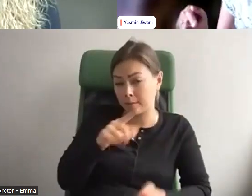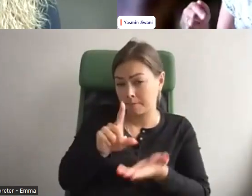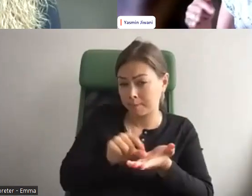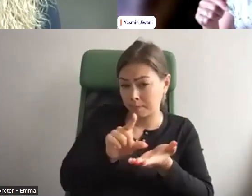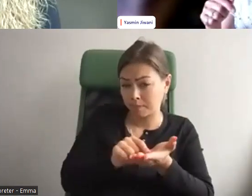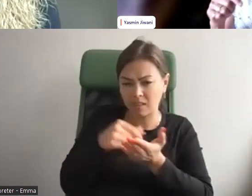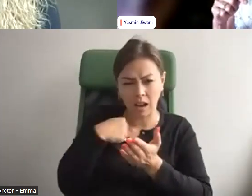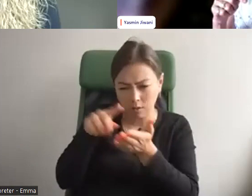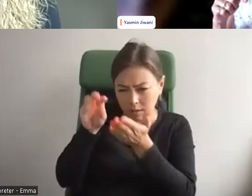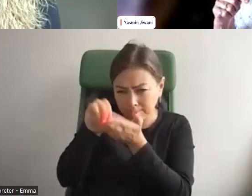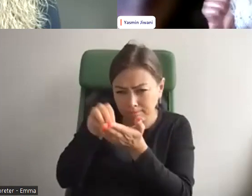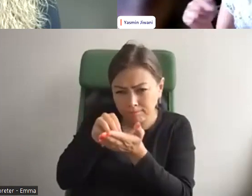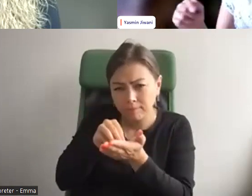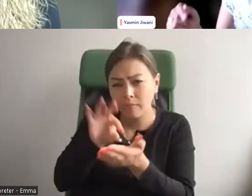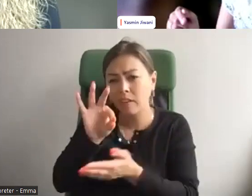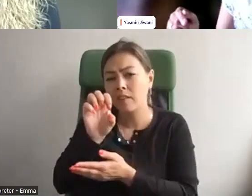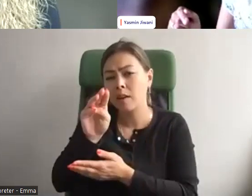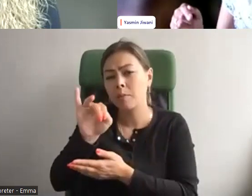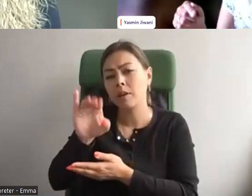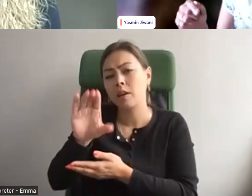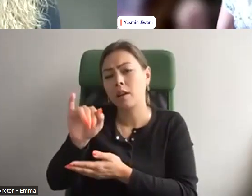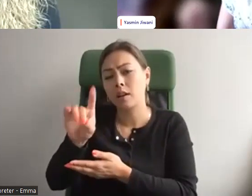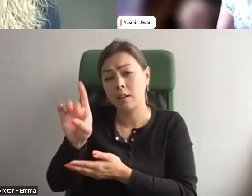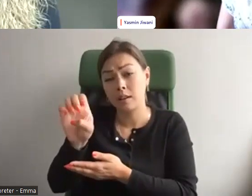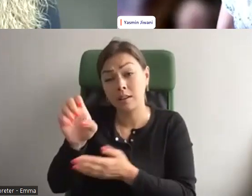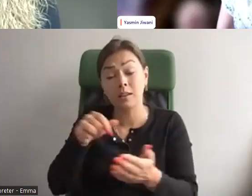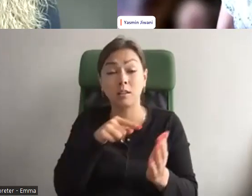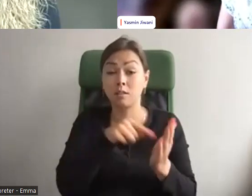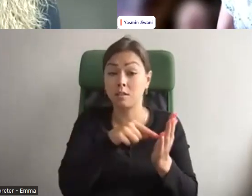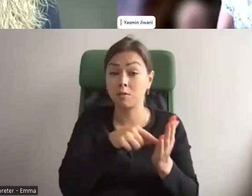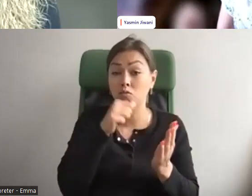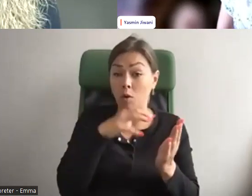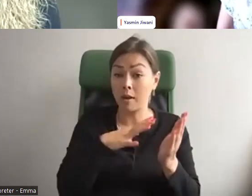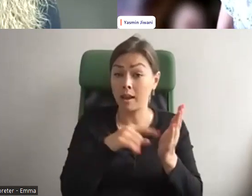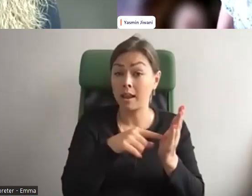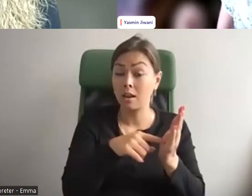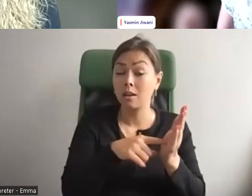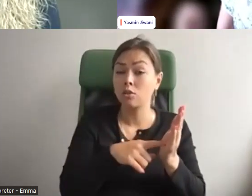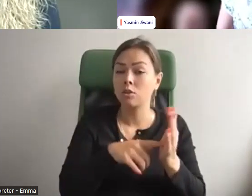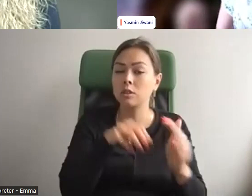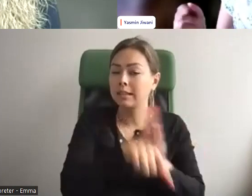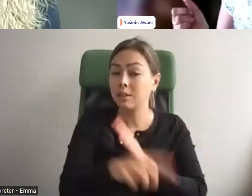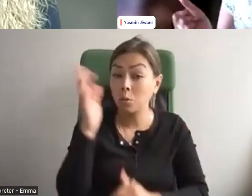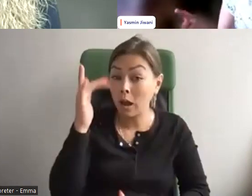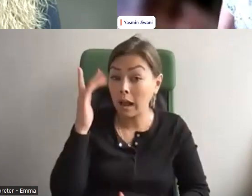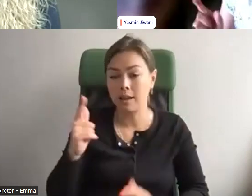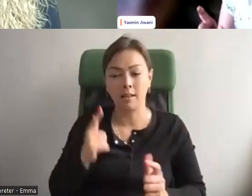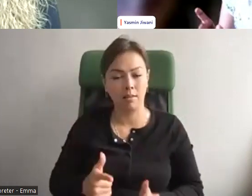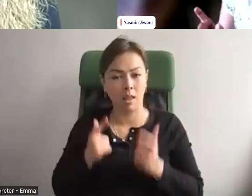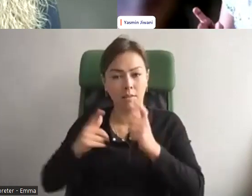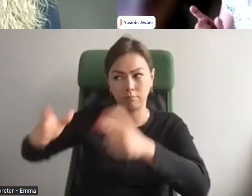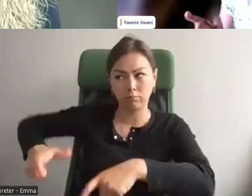femicides was this woman was killed because she was living in a high-rise apartment alone. Now, if you were